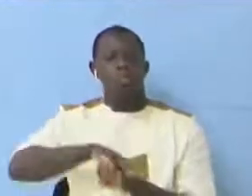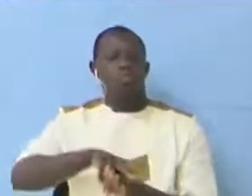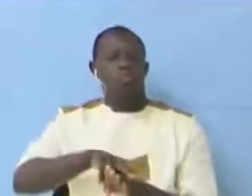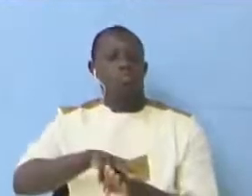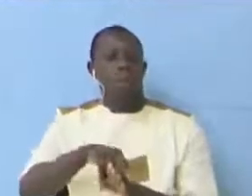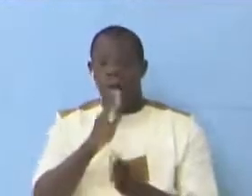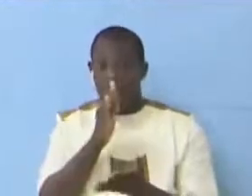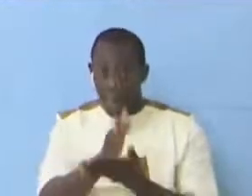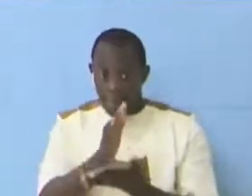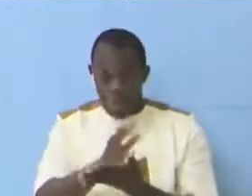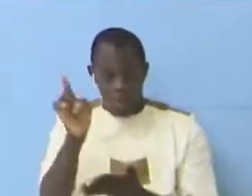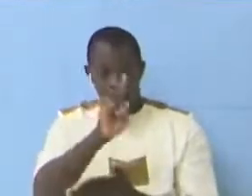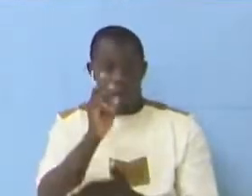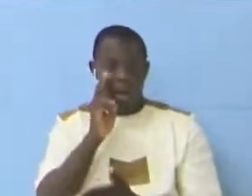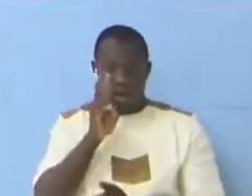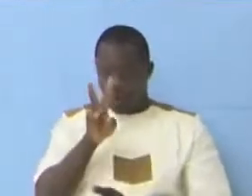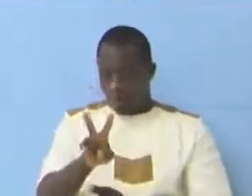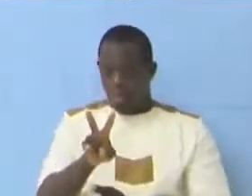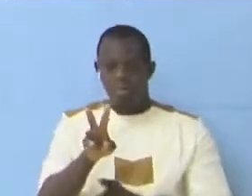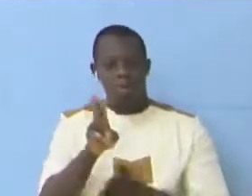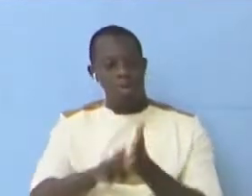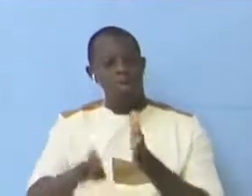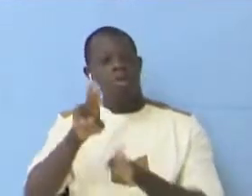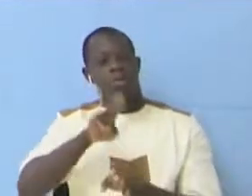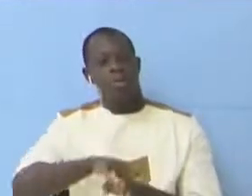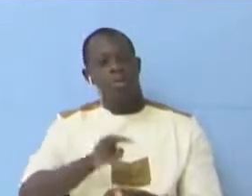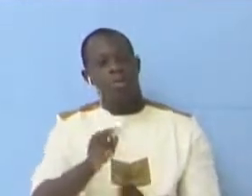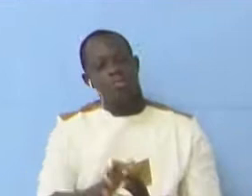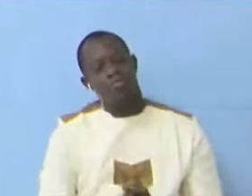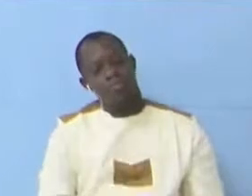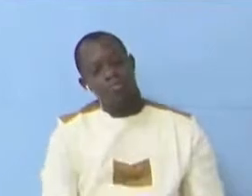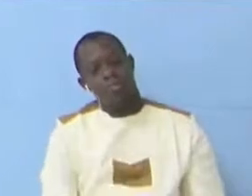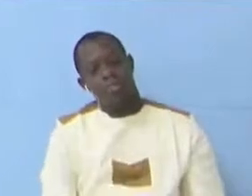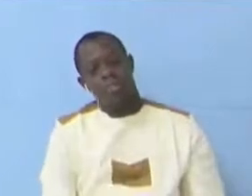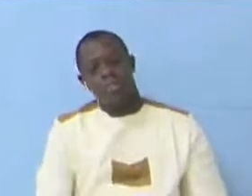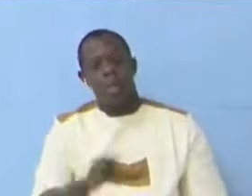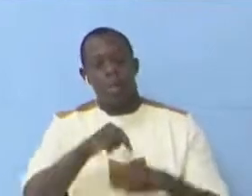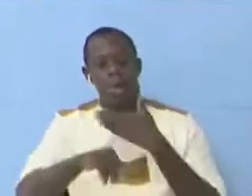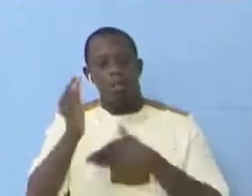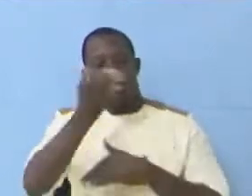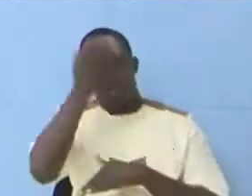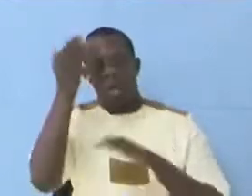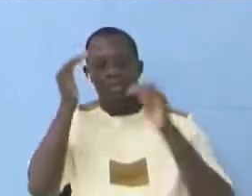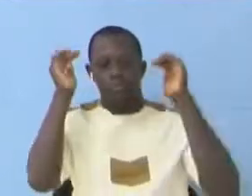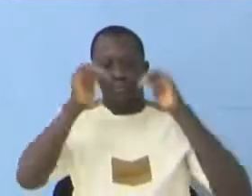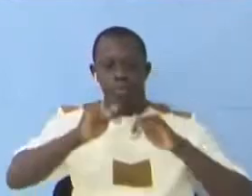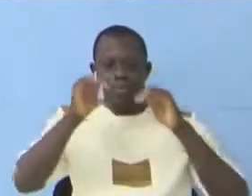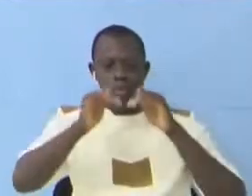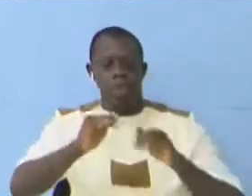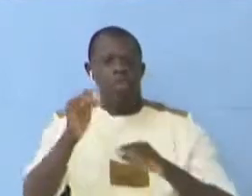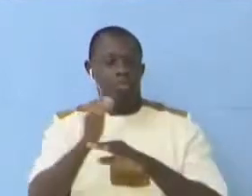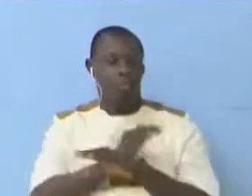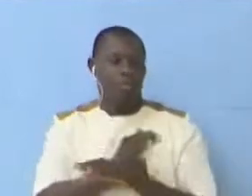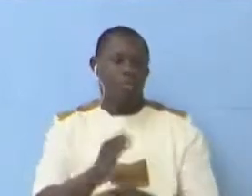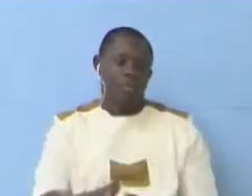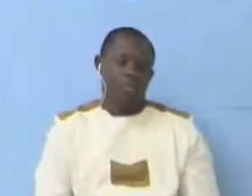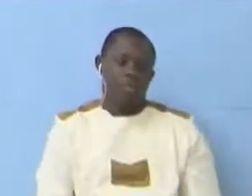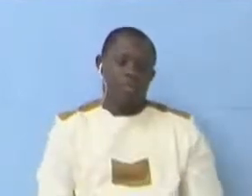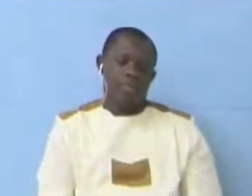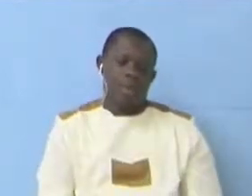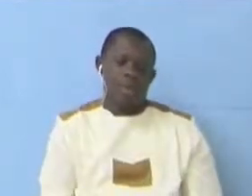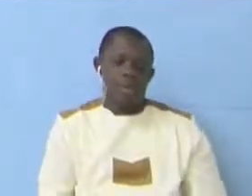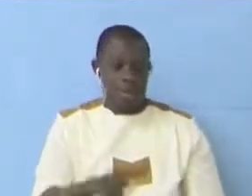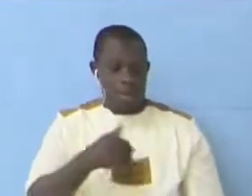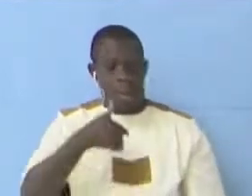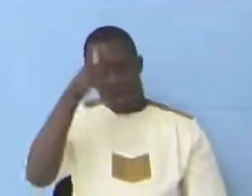exactly what I saw. Ci laa ko wax nag yëpp li nga xam ne loolu laa gis. In our morning briefings. Si suñ dajoo bi nga xam ne moom la ñuy waxtaanee si